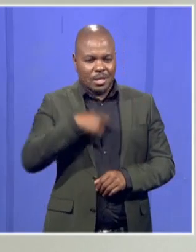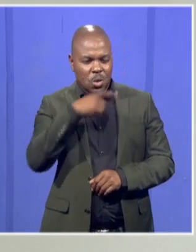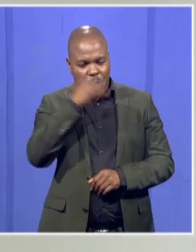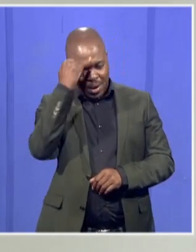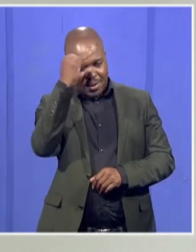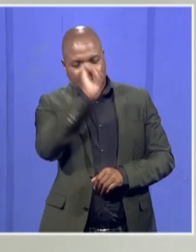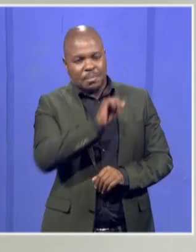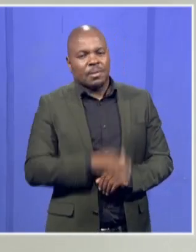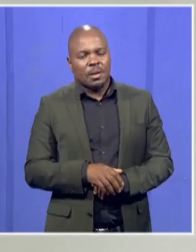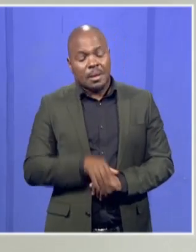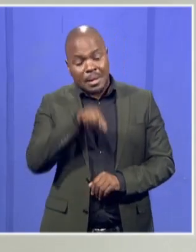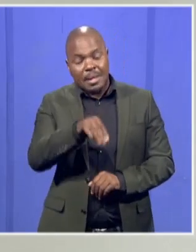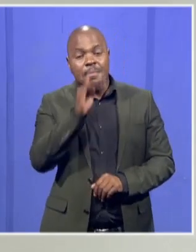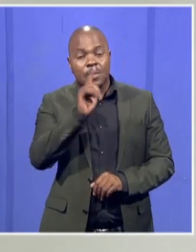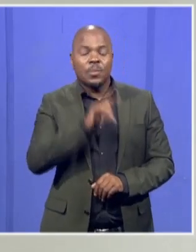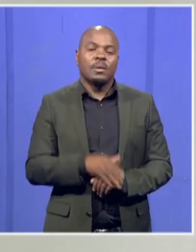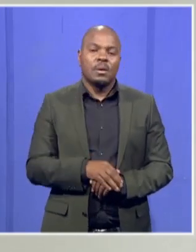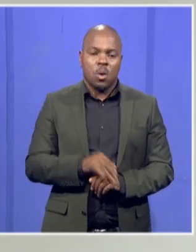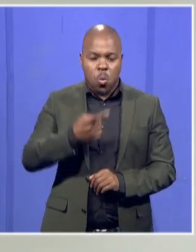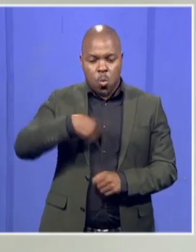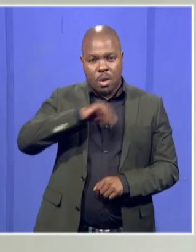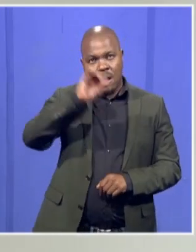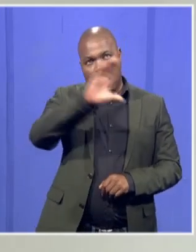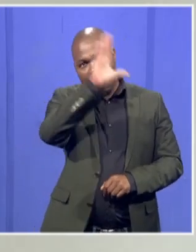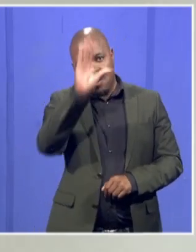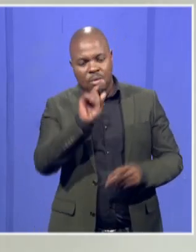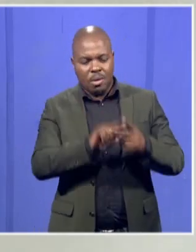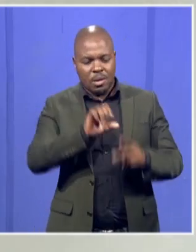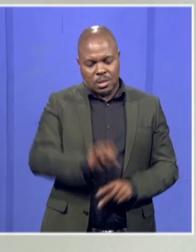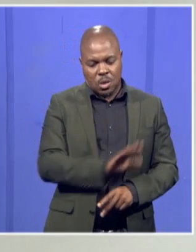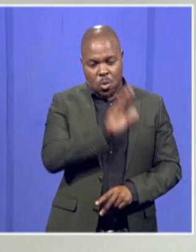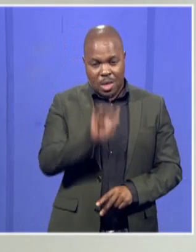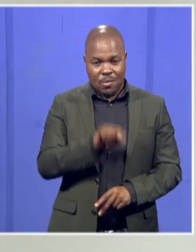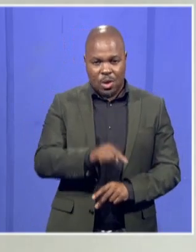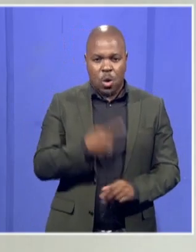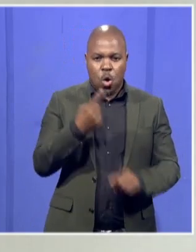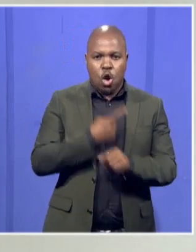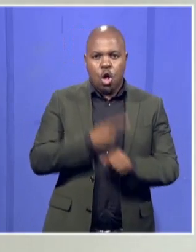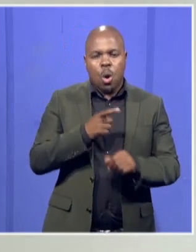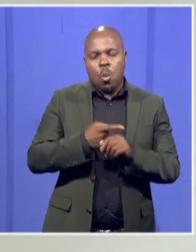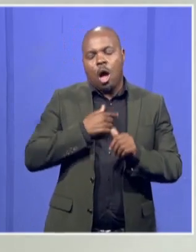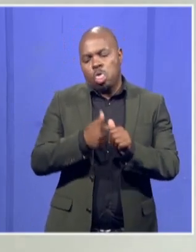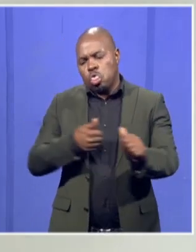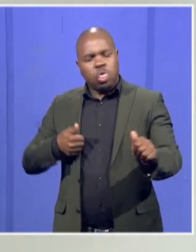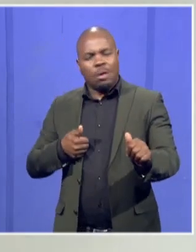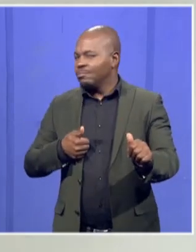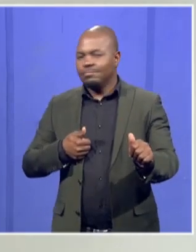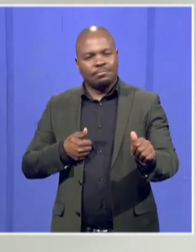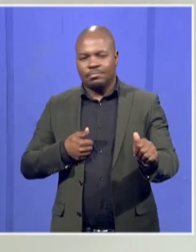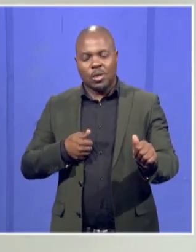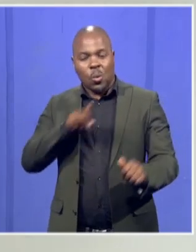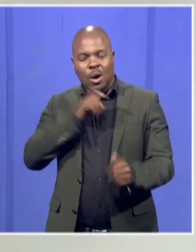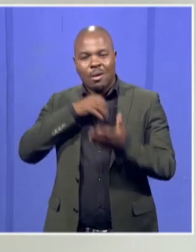is actually saying to us is that as a continent, as a country, we're not always going to be at the back of the queue. Having learned